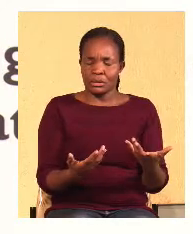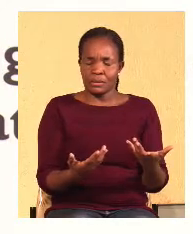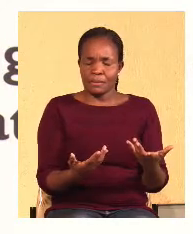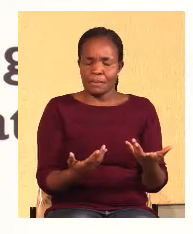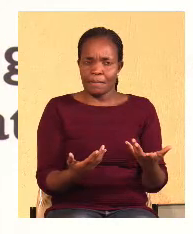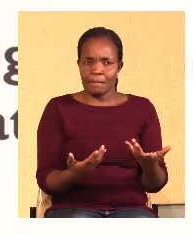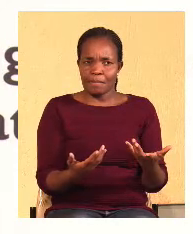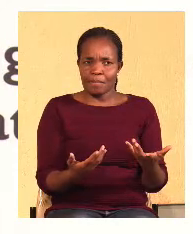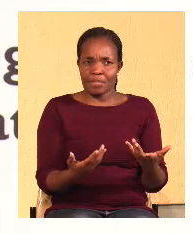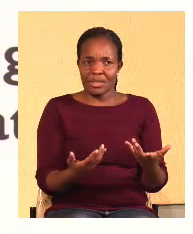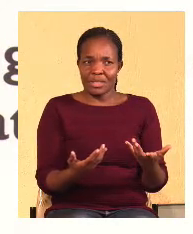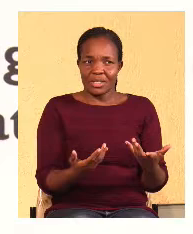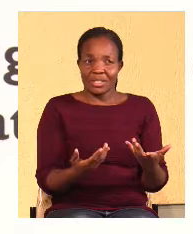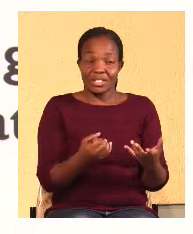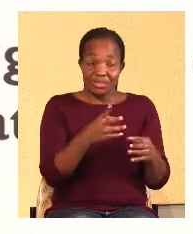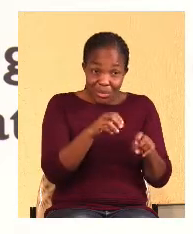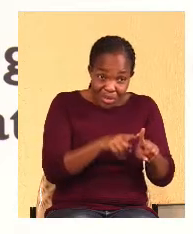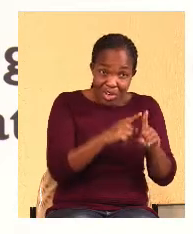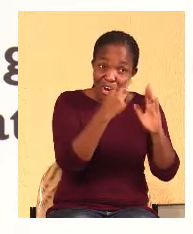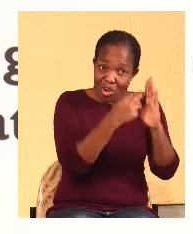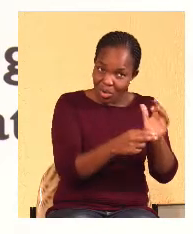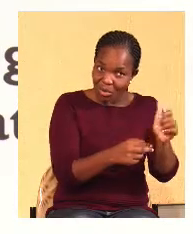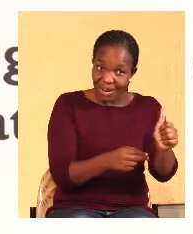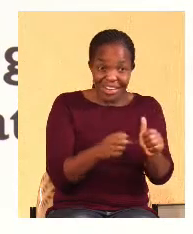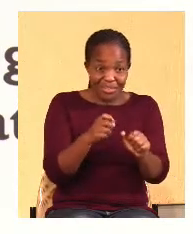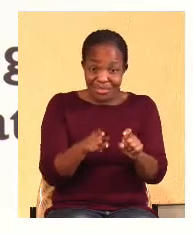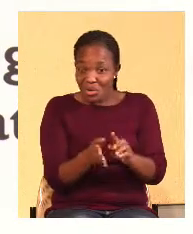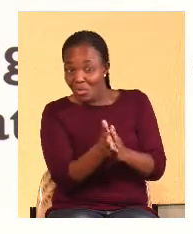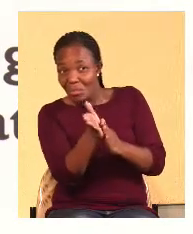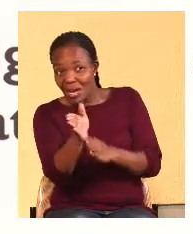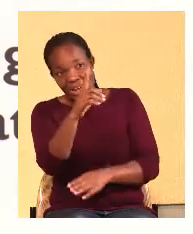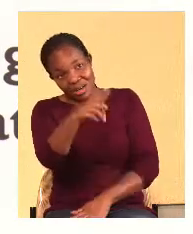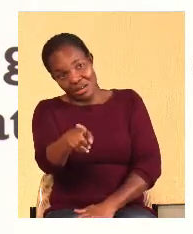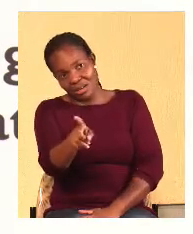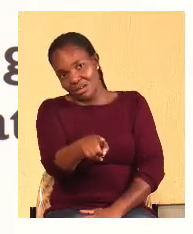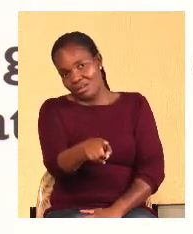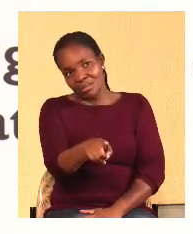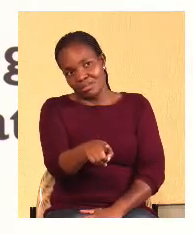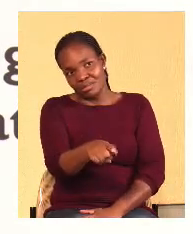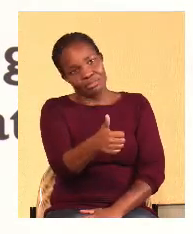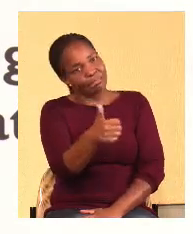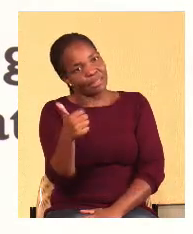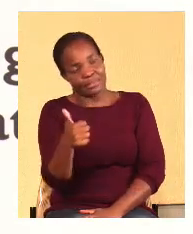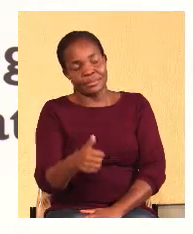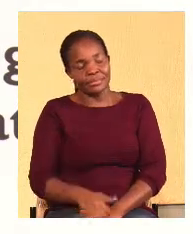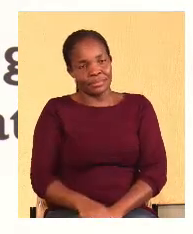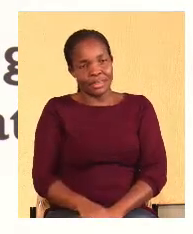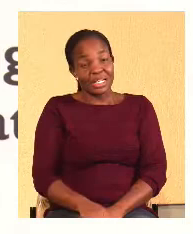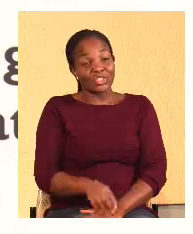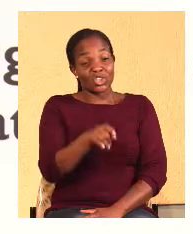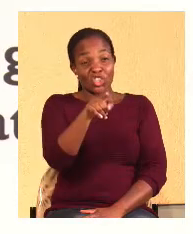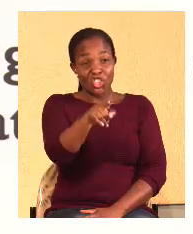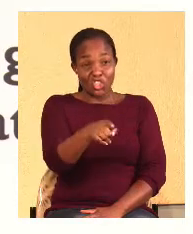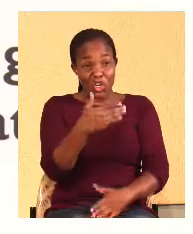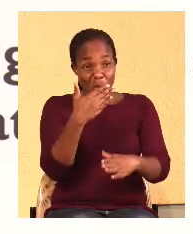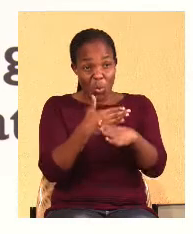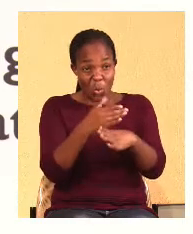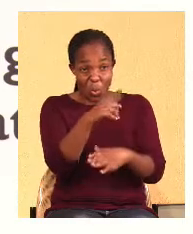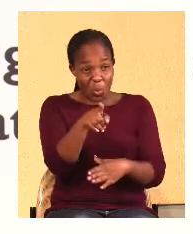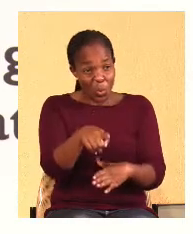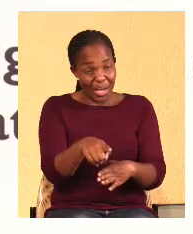if it's not permitted by law, it's unlawful. Do you have the intention to to cause harm. So